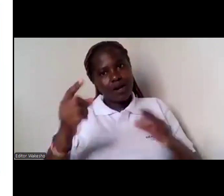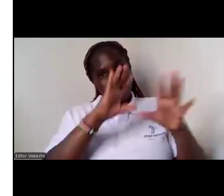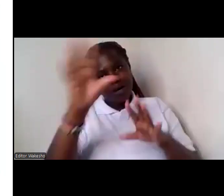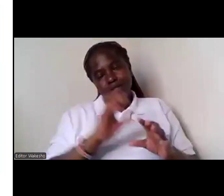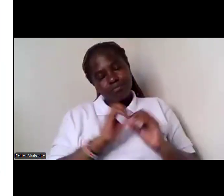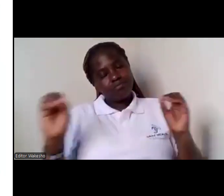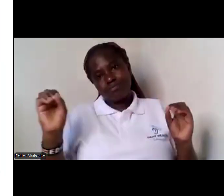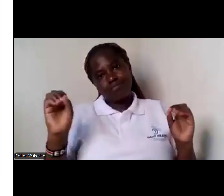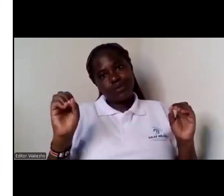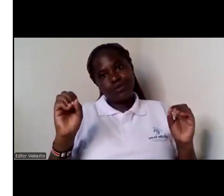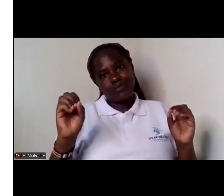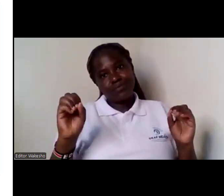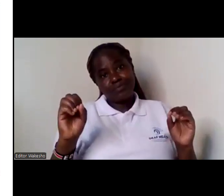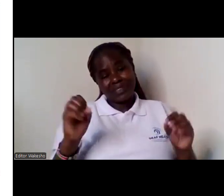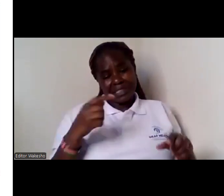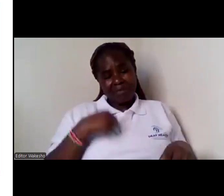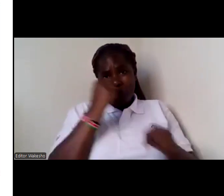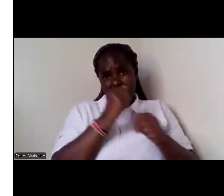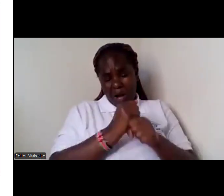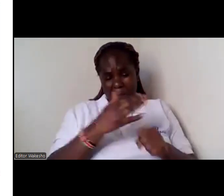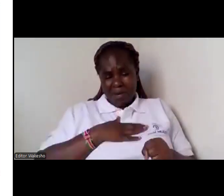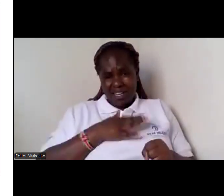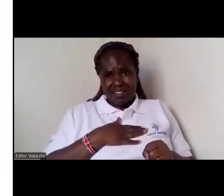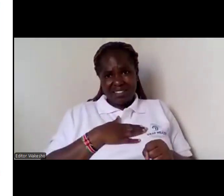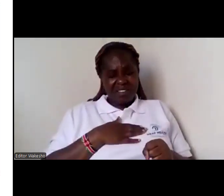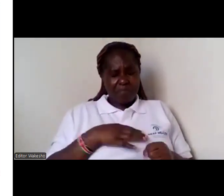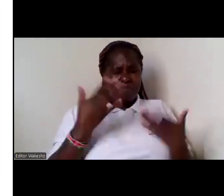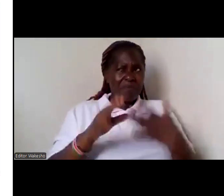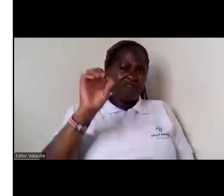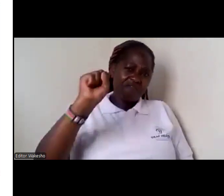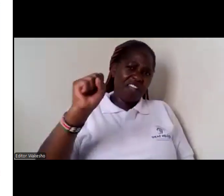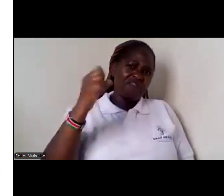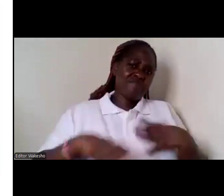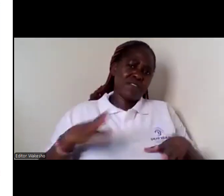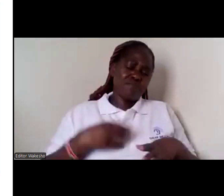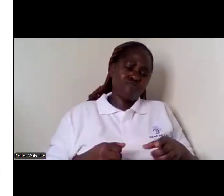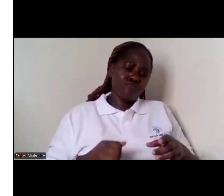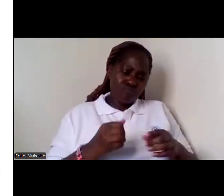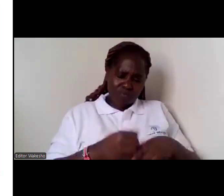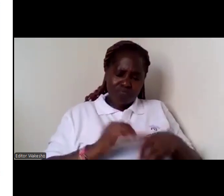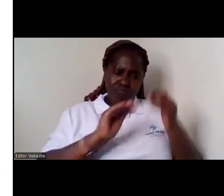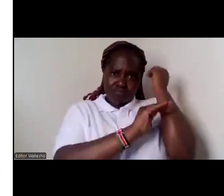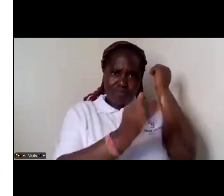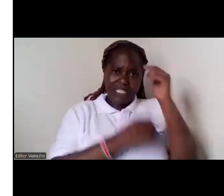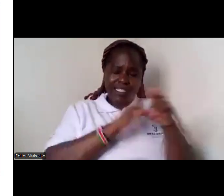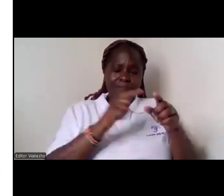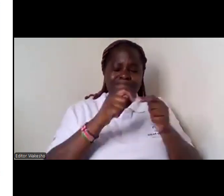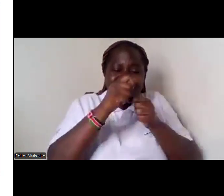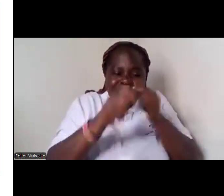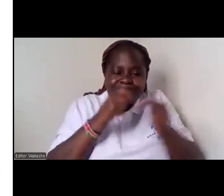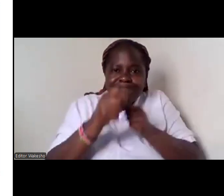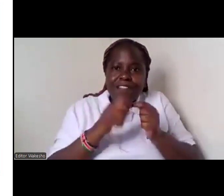Maybe in my career, I've only seen like 5. Someone who had both their tubes tied and got pregnant. Now those are the